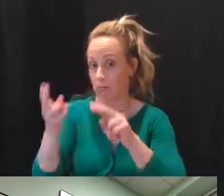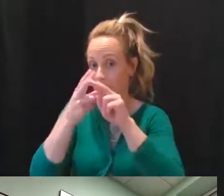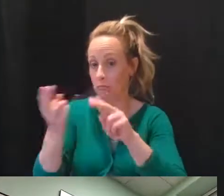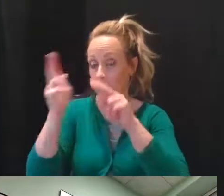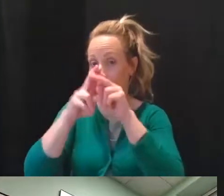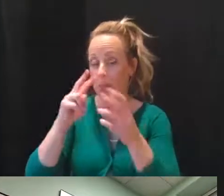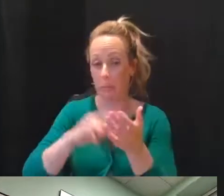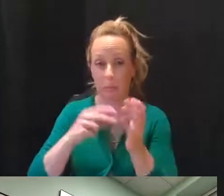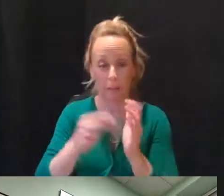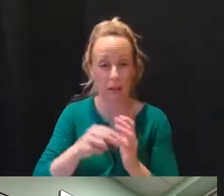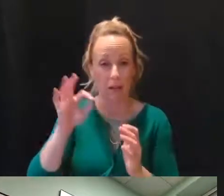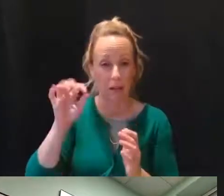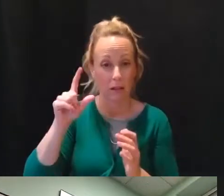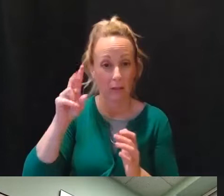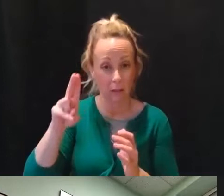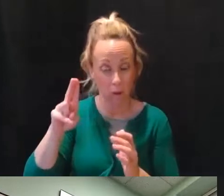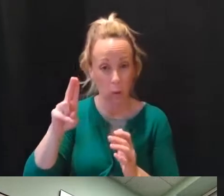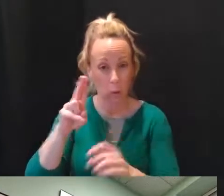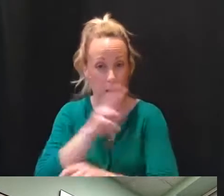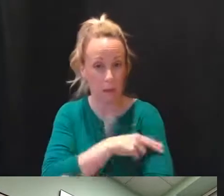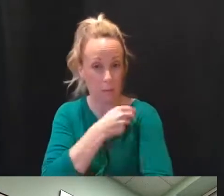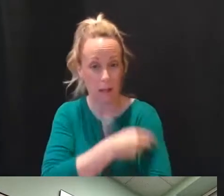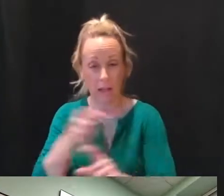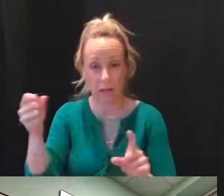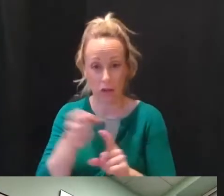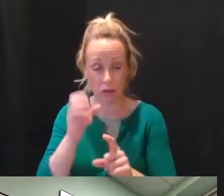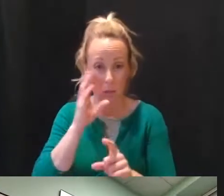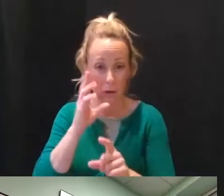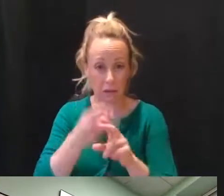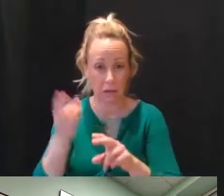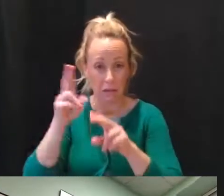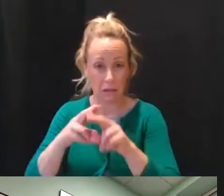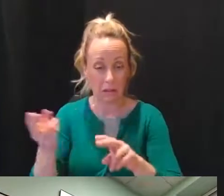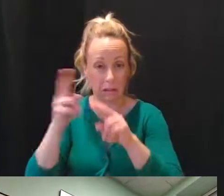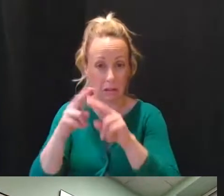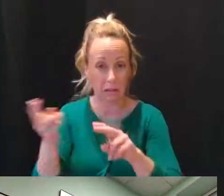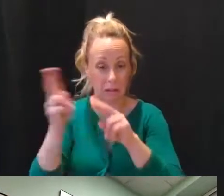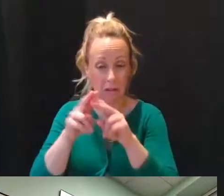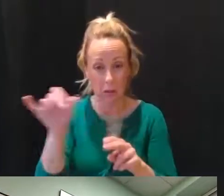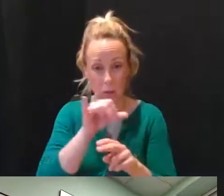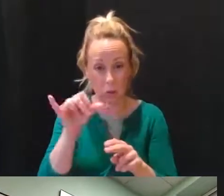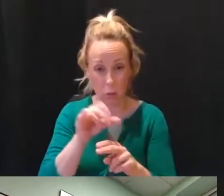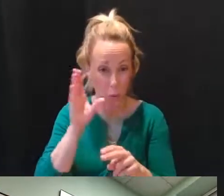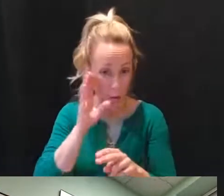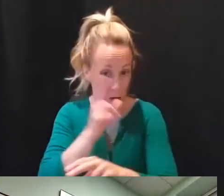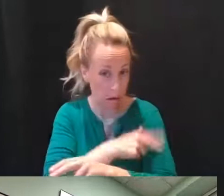could happen, and what that means for the ability of the health system to respond, or the larger healthcare system to respond?